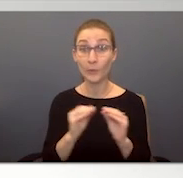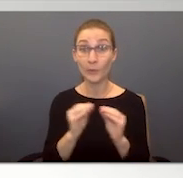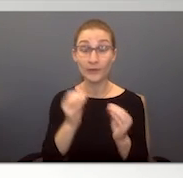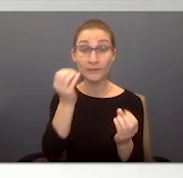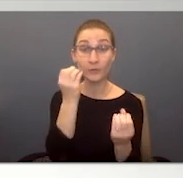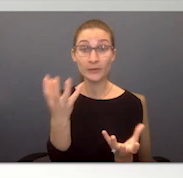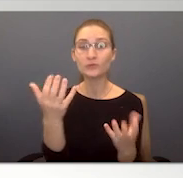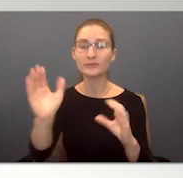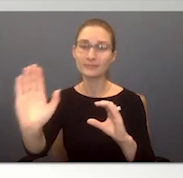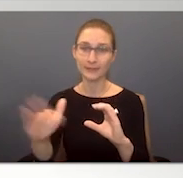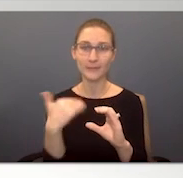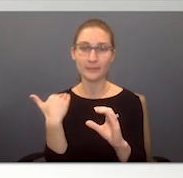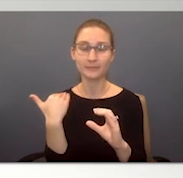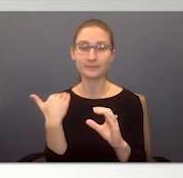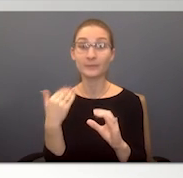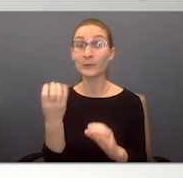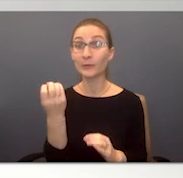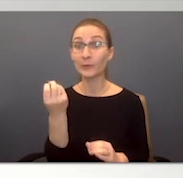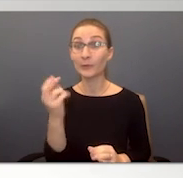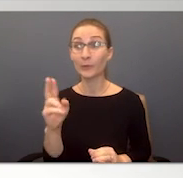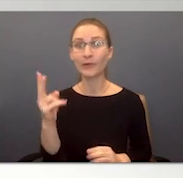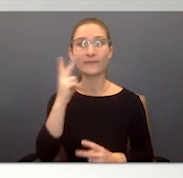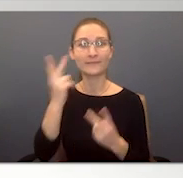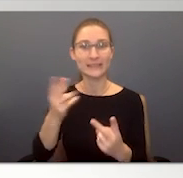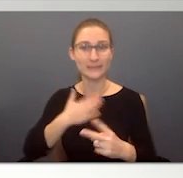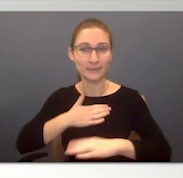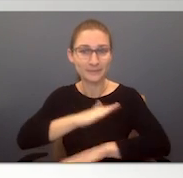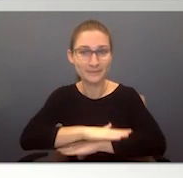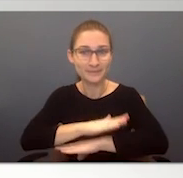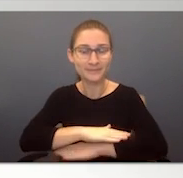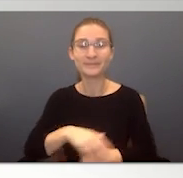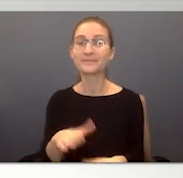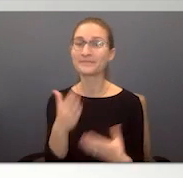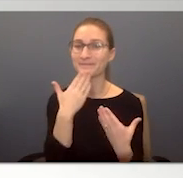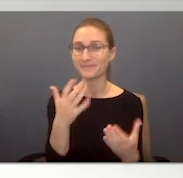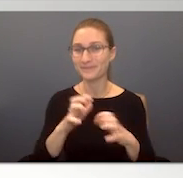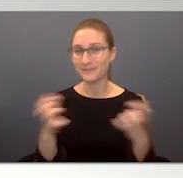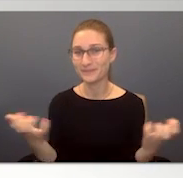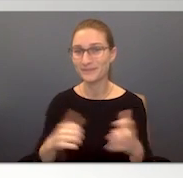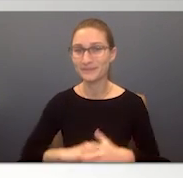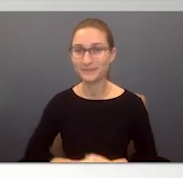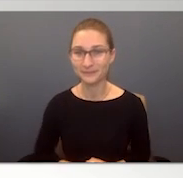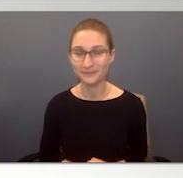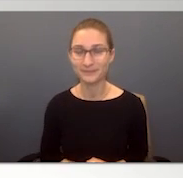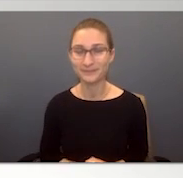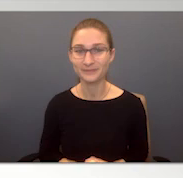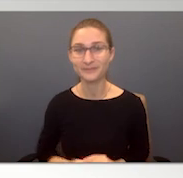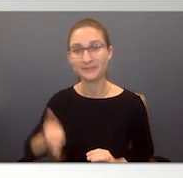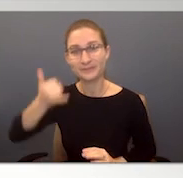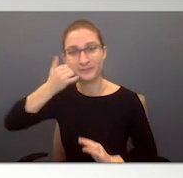coming. And if you need anything else, please email or pass by my table. Thank you so very much.